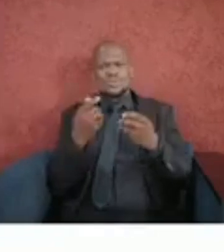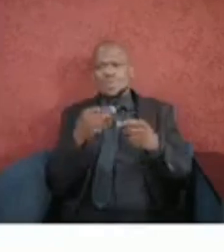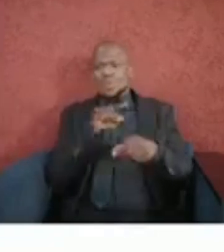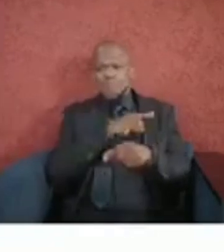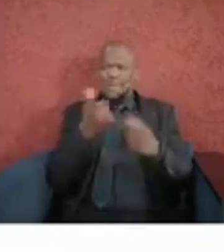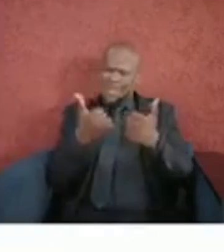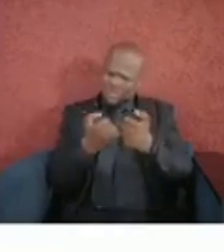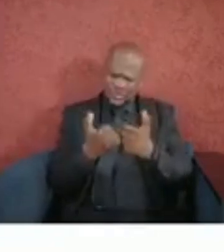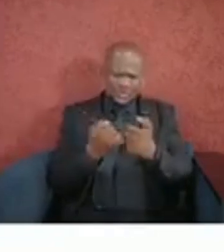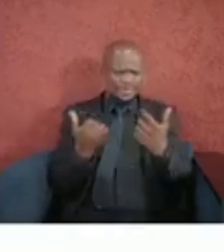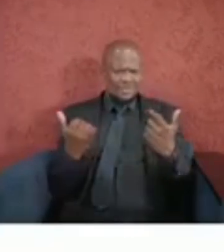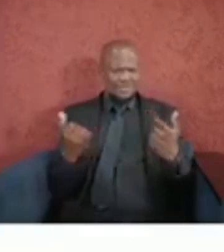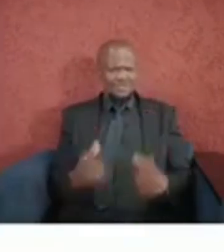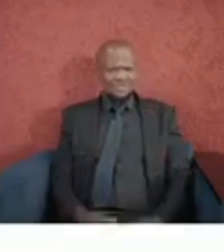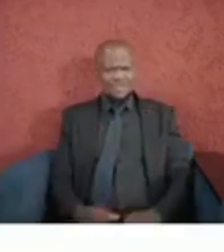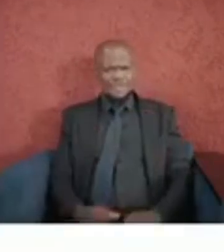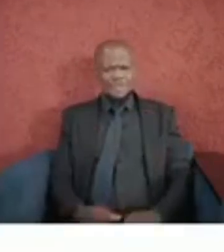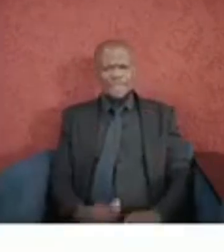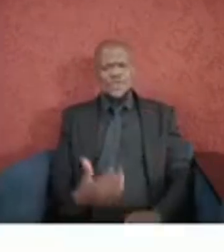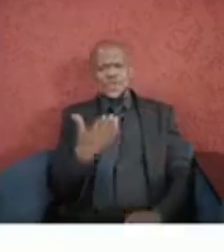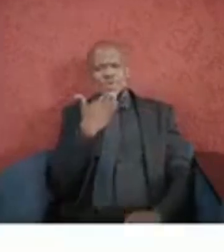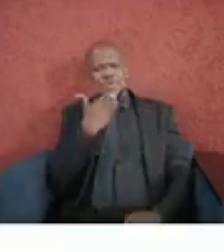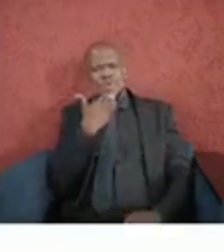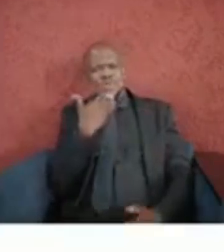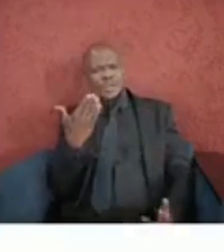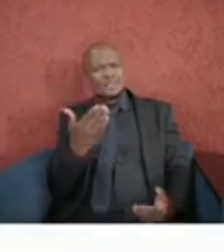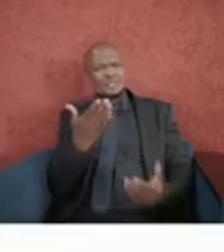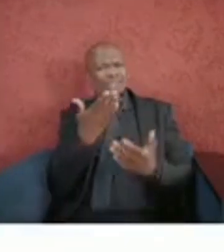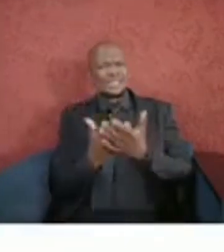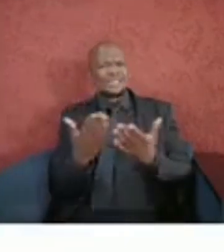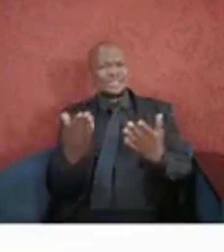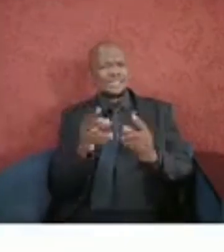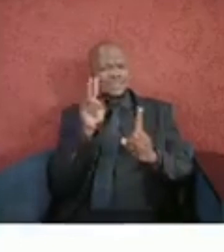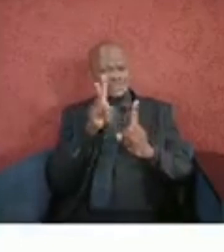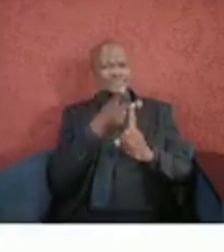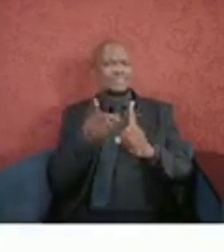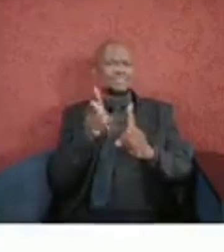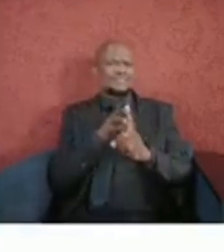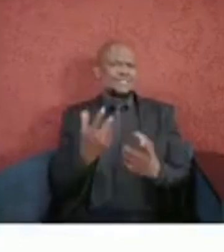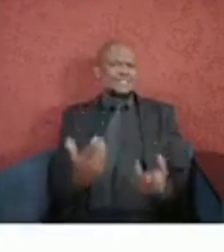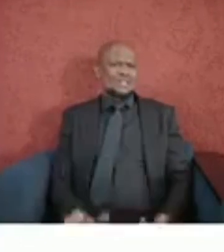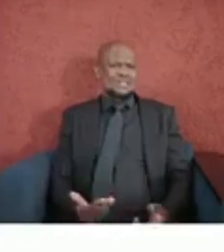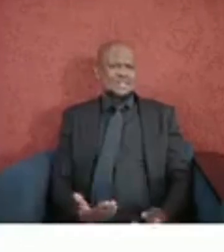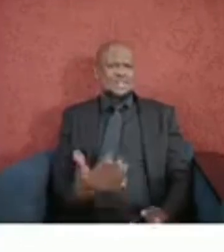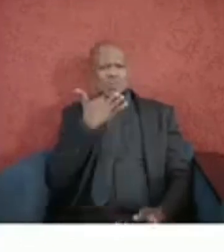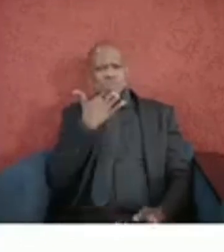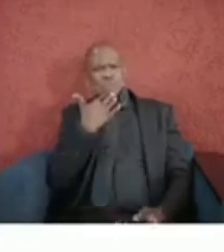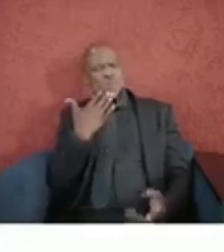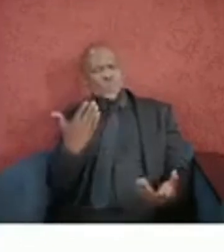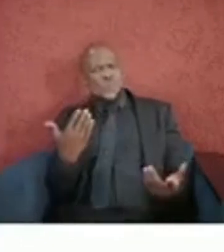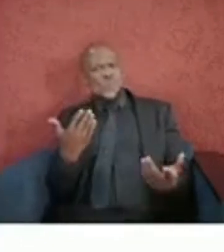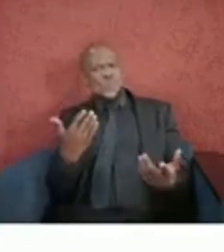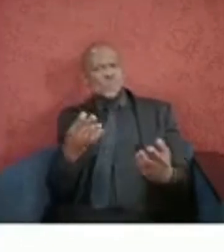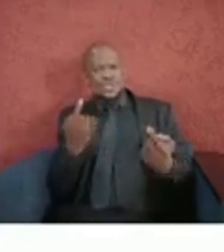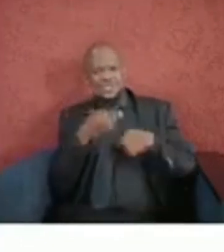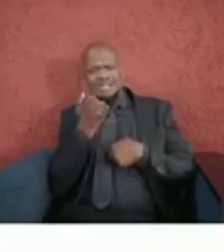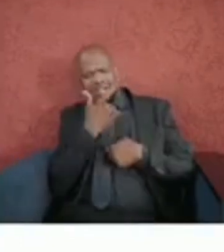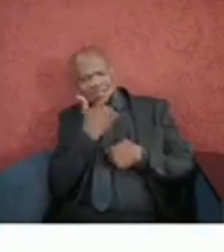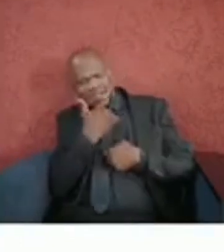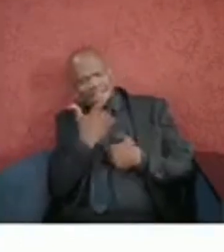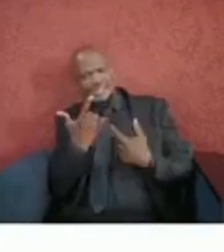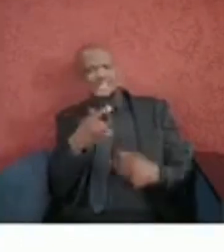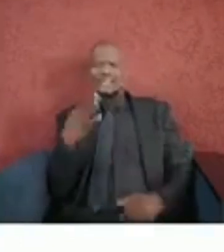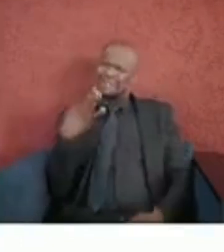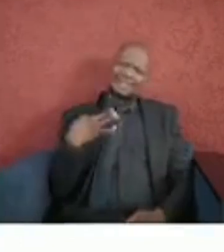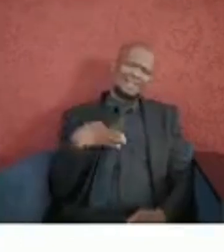boy child. Because who then becomes a victim, who then becomes sort of, we are all laughing at them, is the